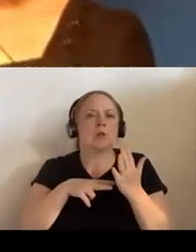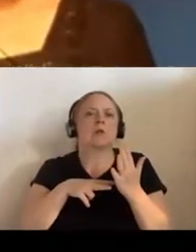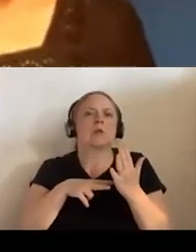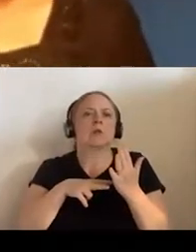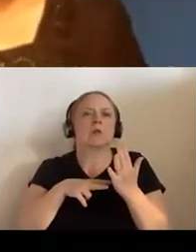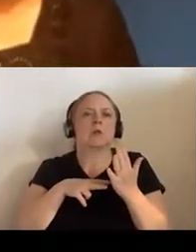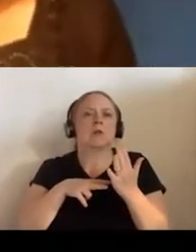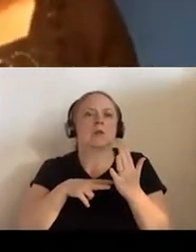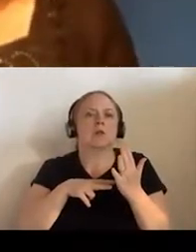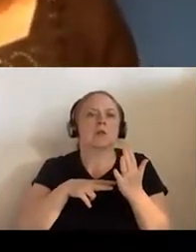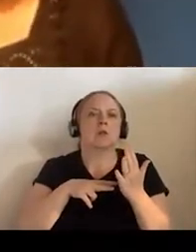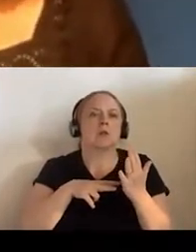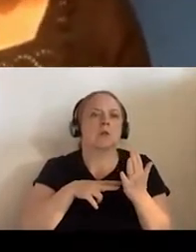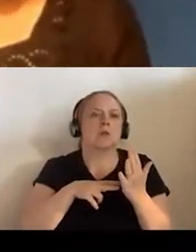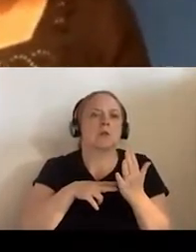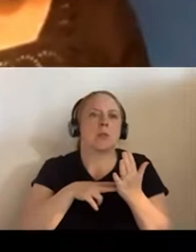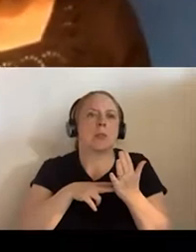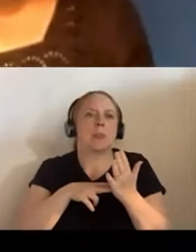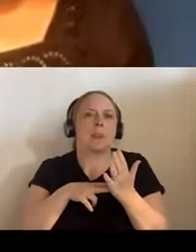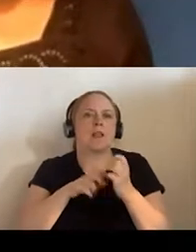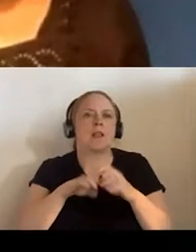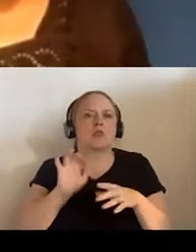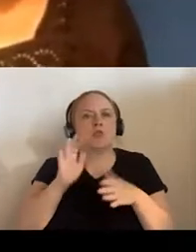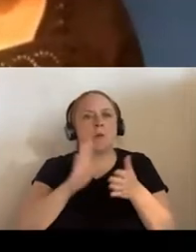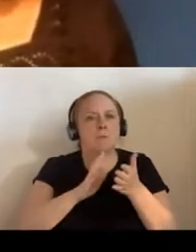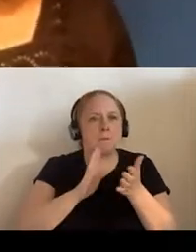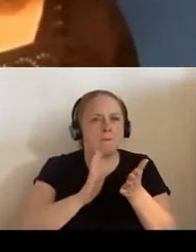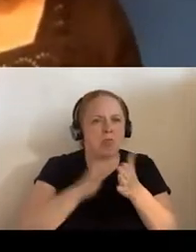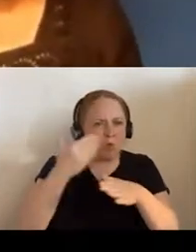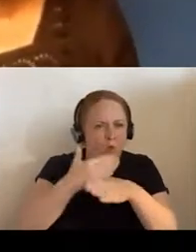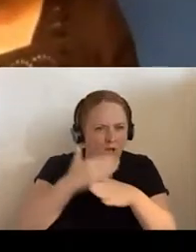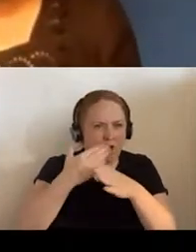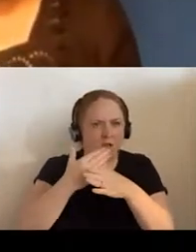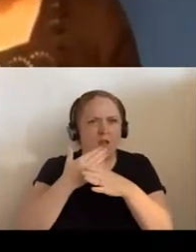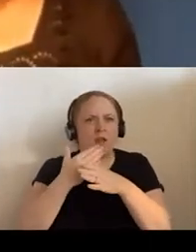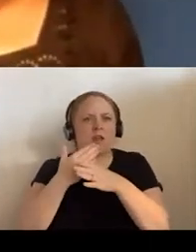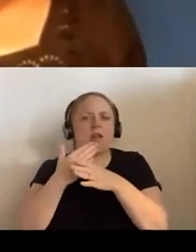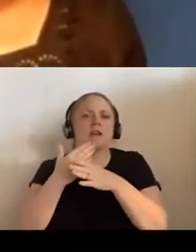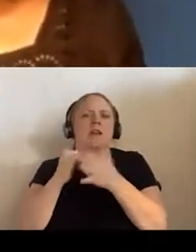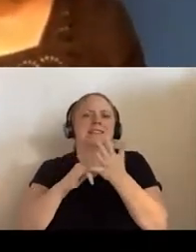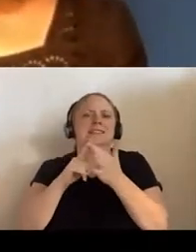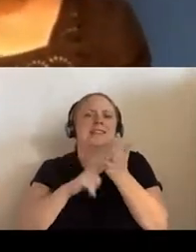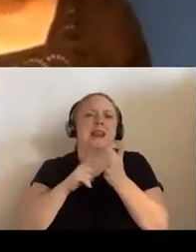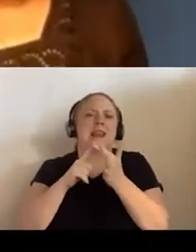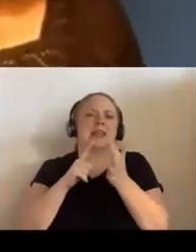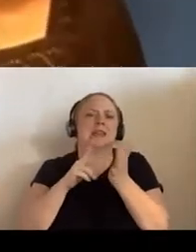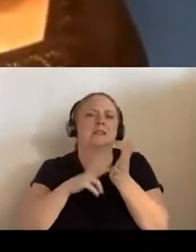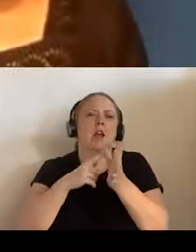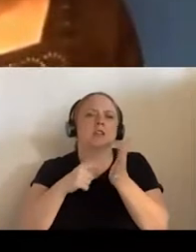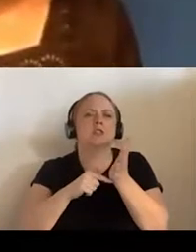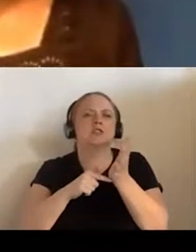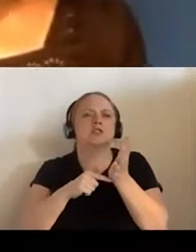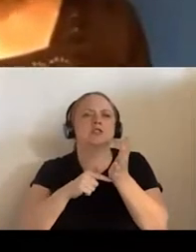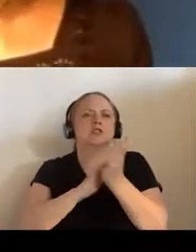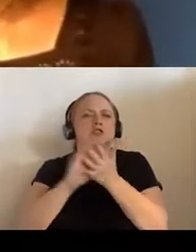Mother, as well as Selena Tompkins' work Salt, which I hope to show a kind of